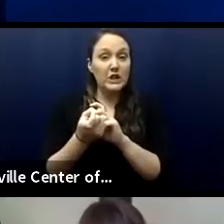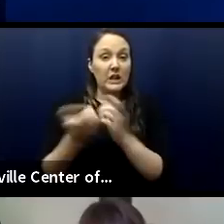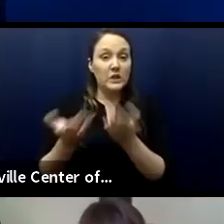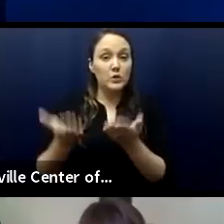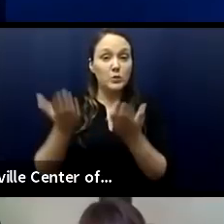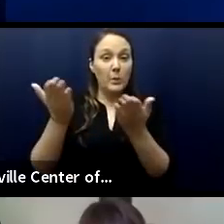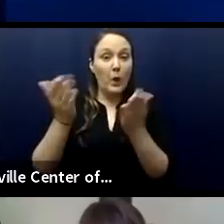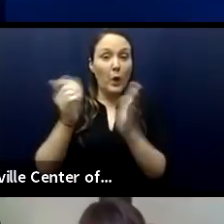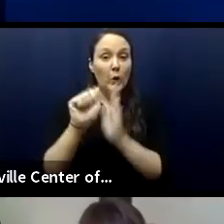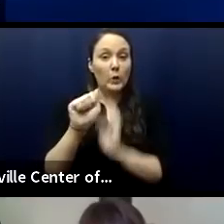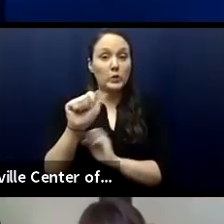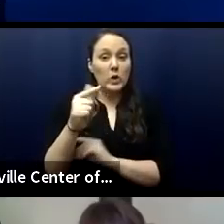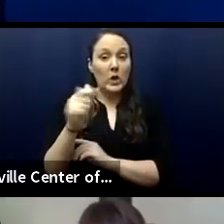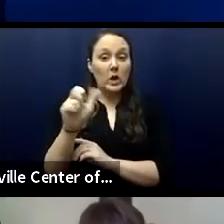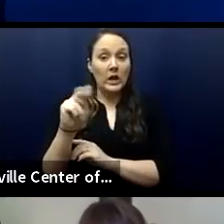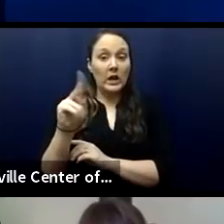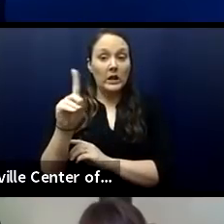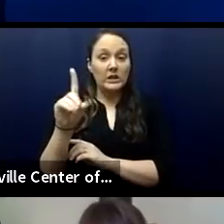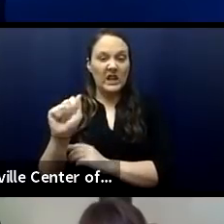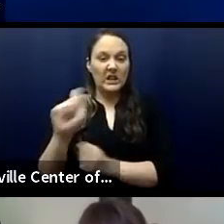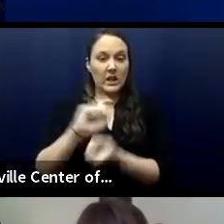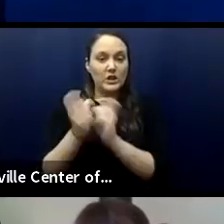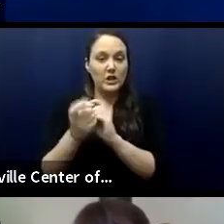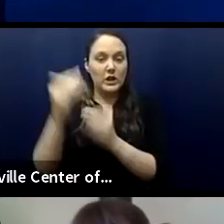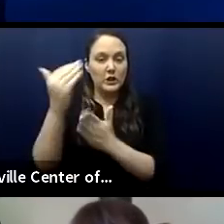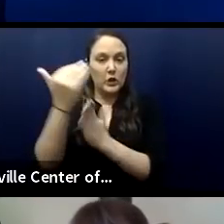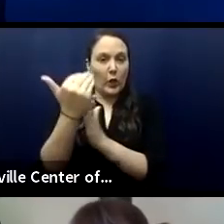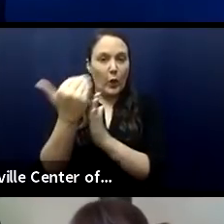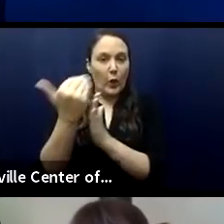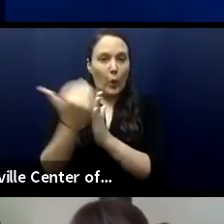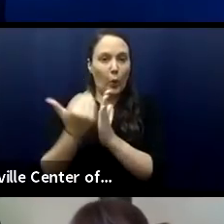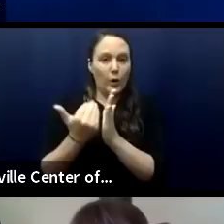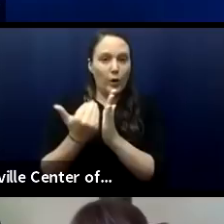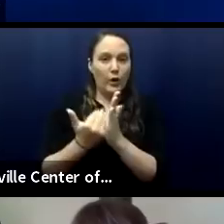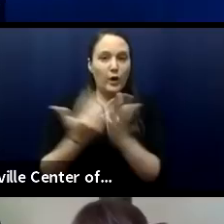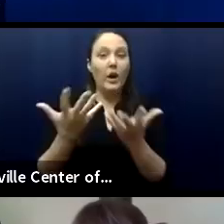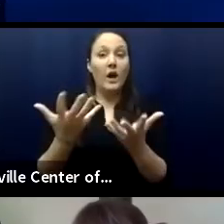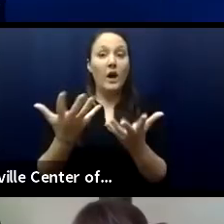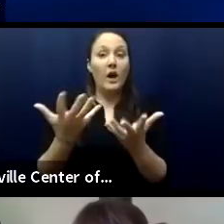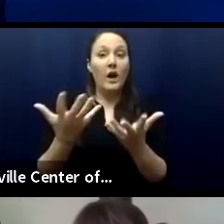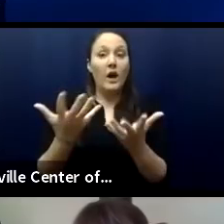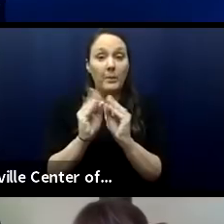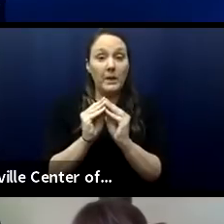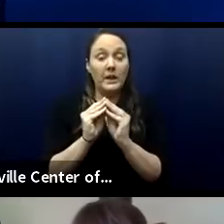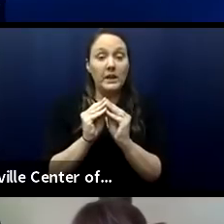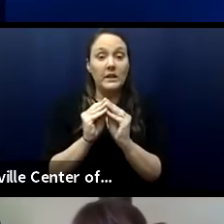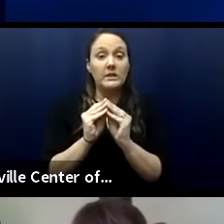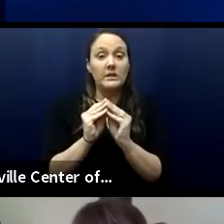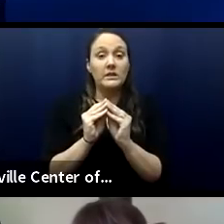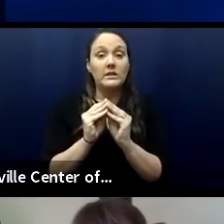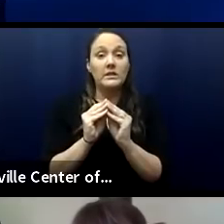in terms of the order of things, because I would like to get the meeting together